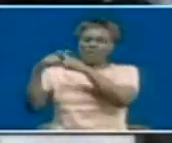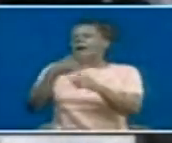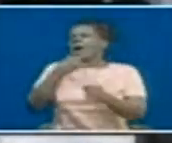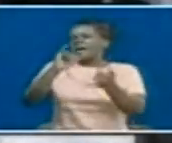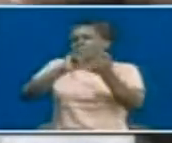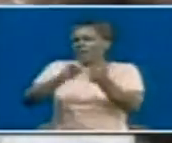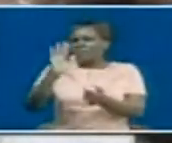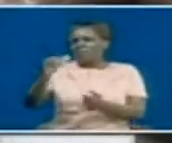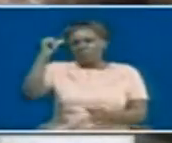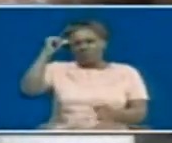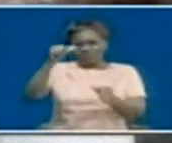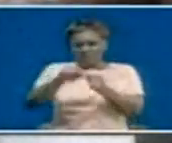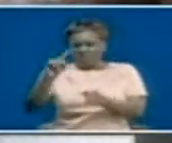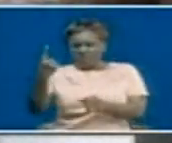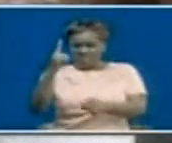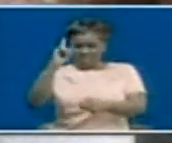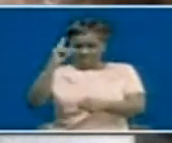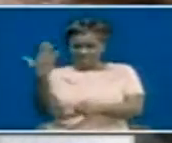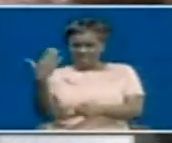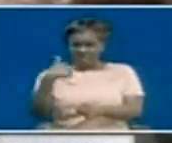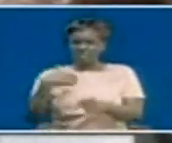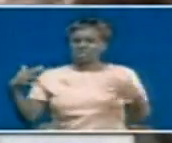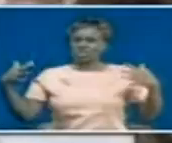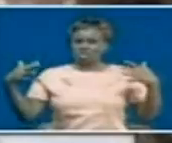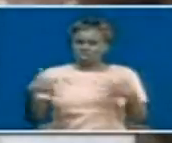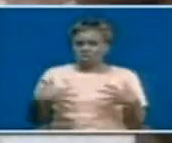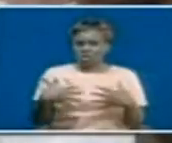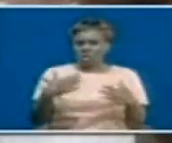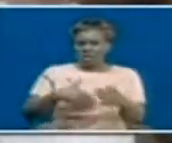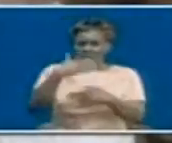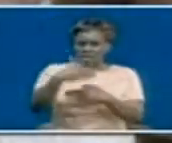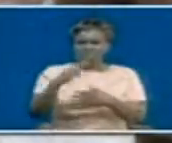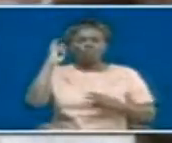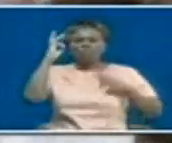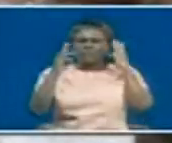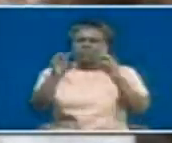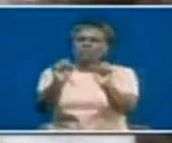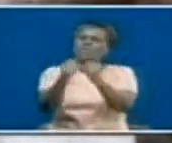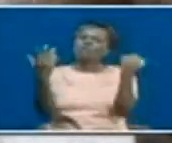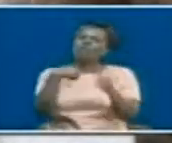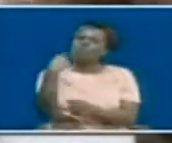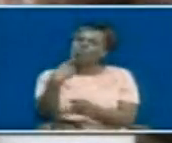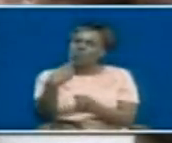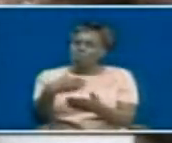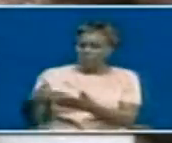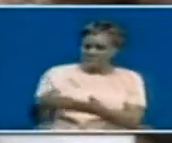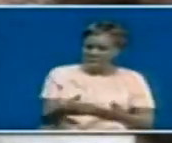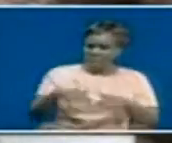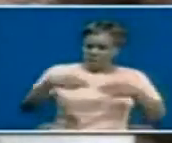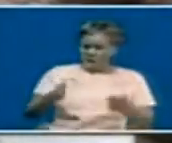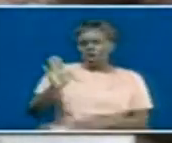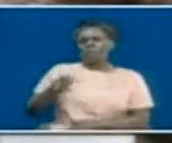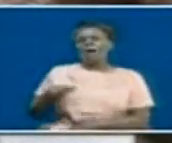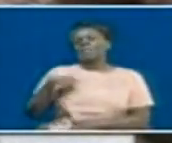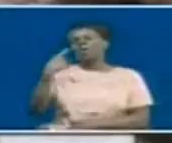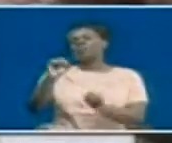remembers clearly. You know, the first thing is shock. Then the next thing you wonder, you know, who do you save? Do you save the boy or the mom?